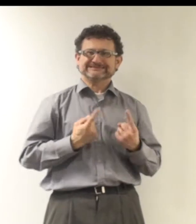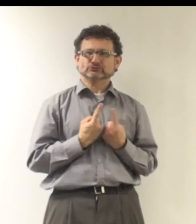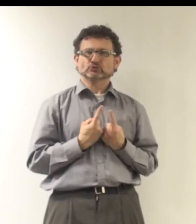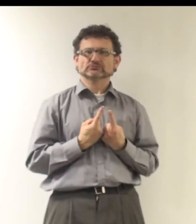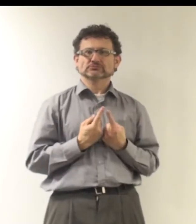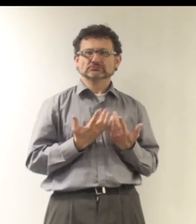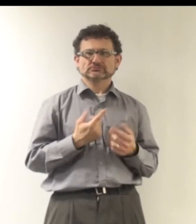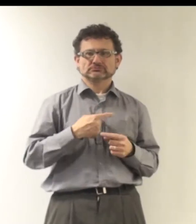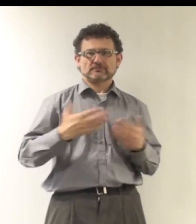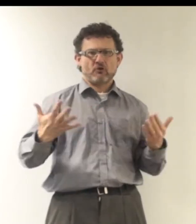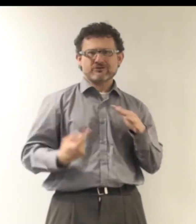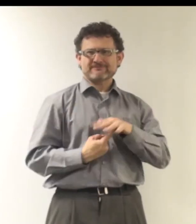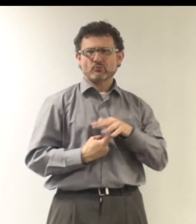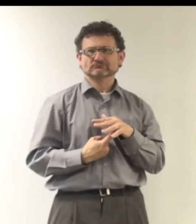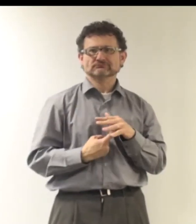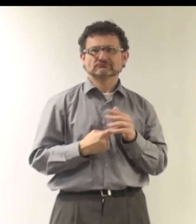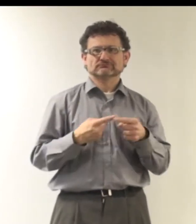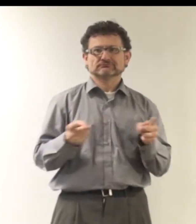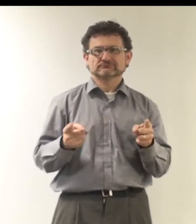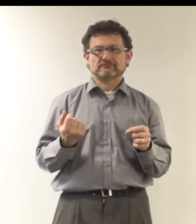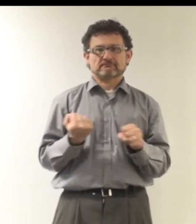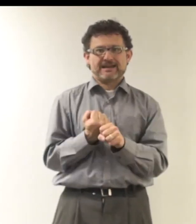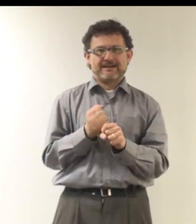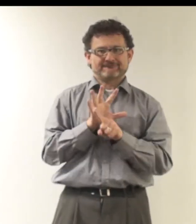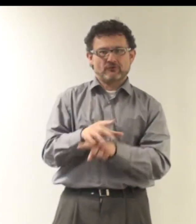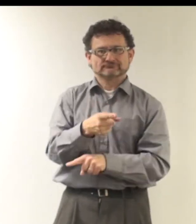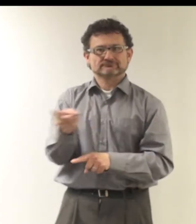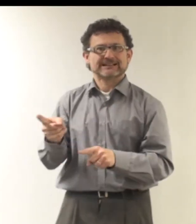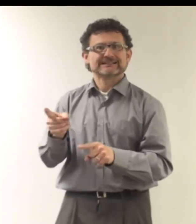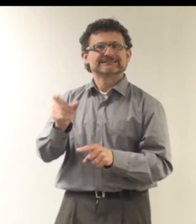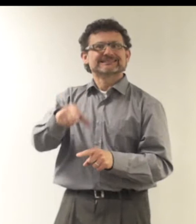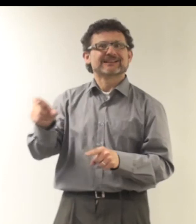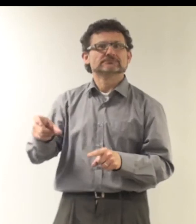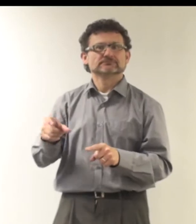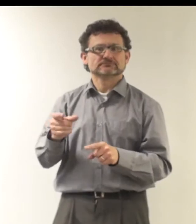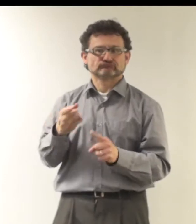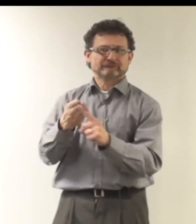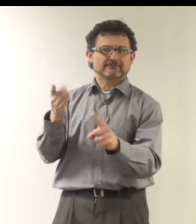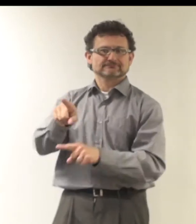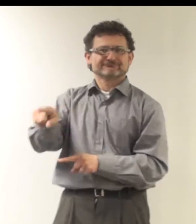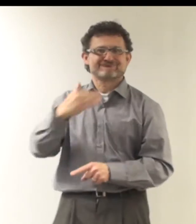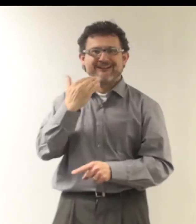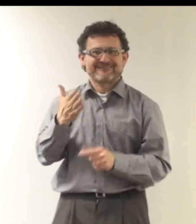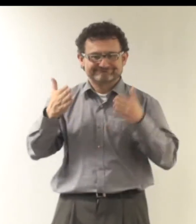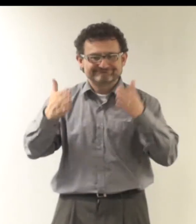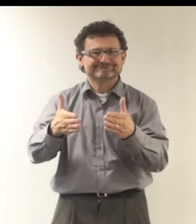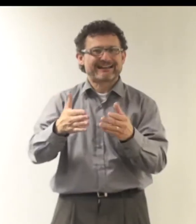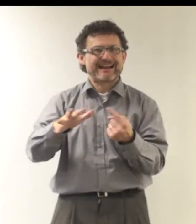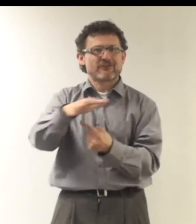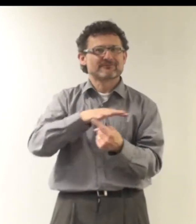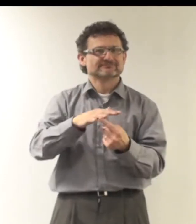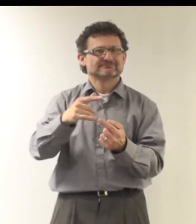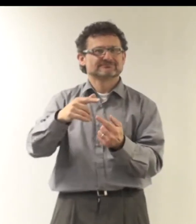To say I'm terrified of that opportunity is an understatement. I'm sure you'll appreciate that. Now, we're in full swing in London. We've